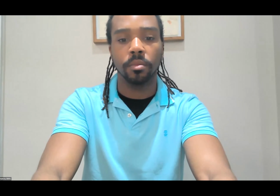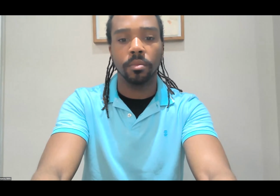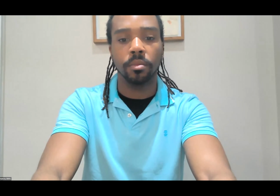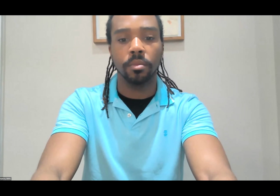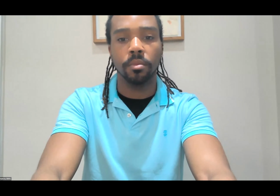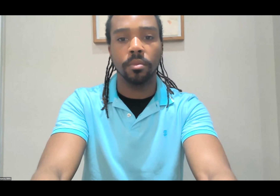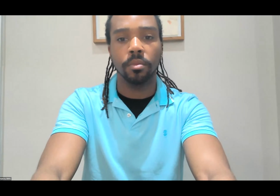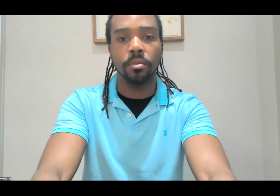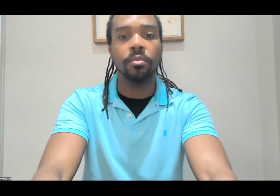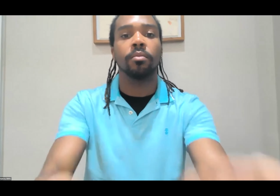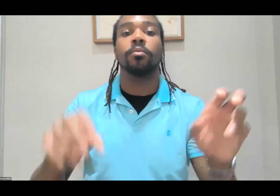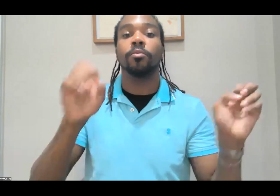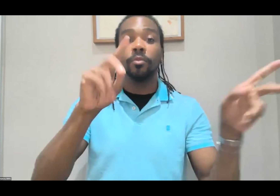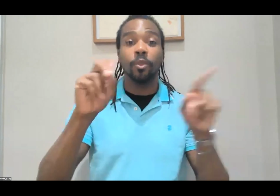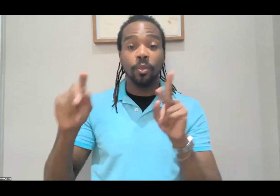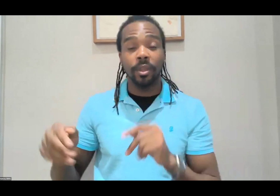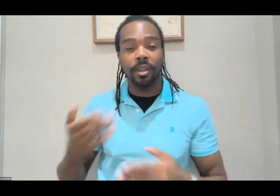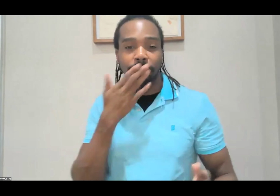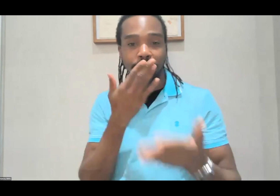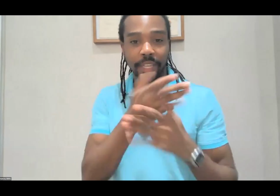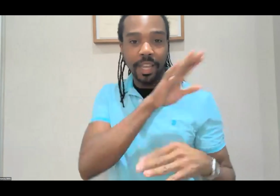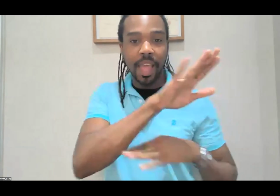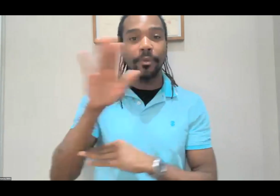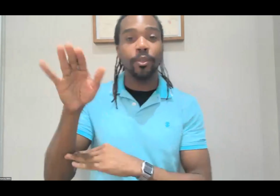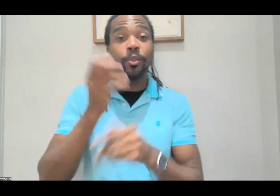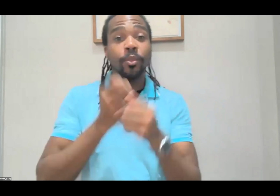Okay, good afternoon, everyone.